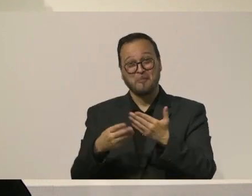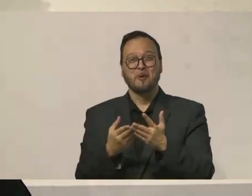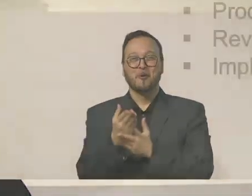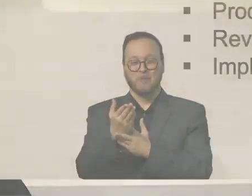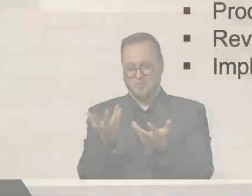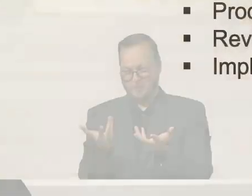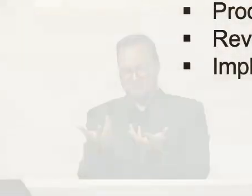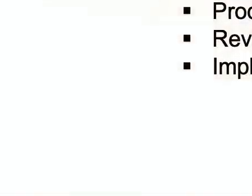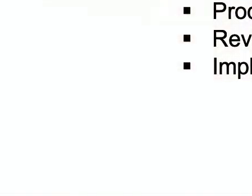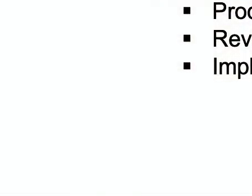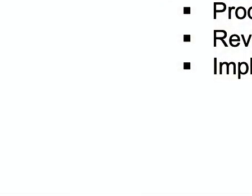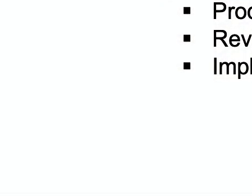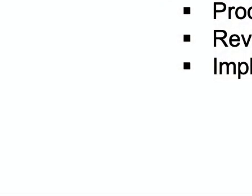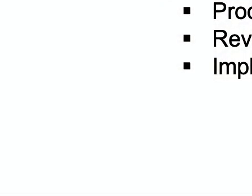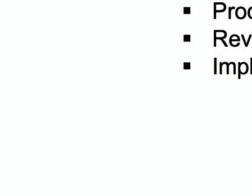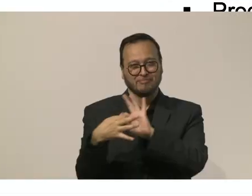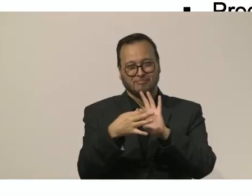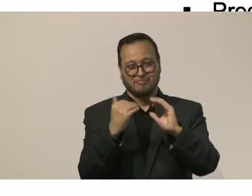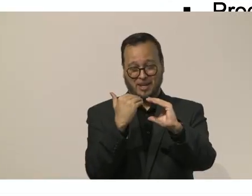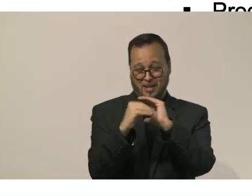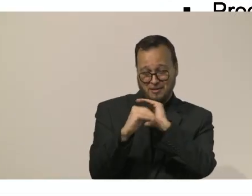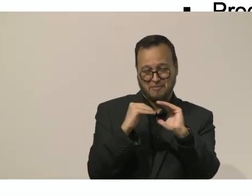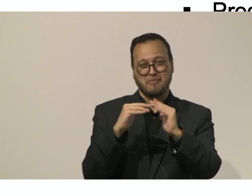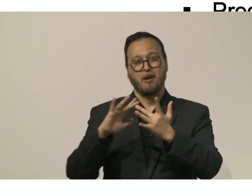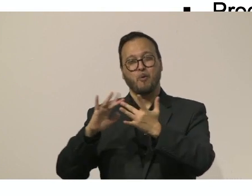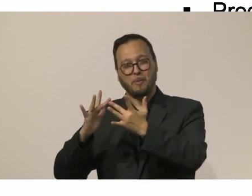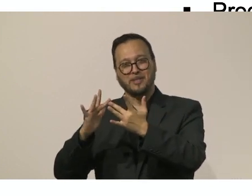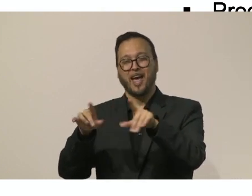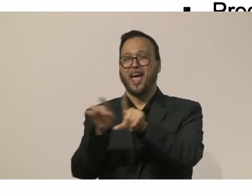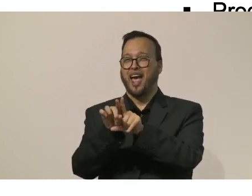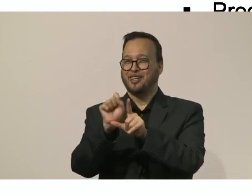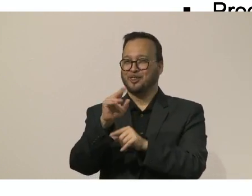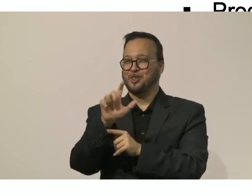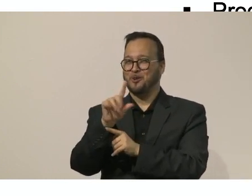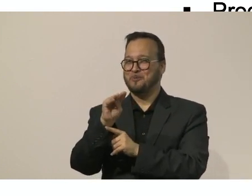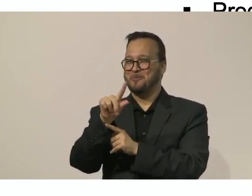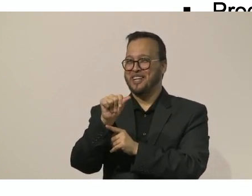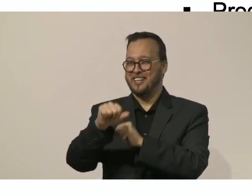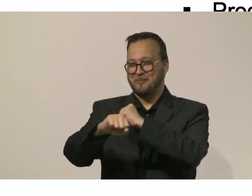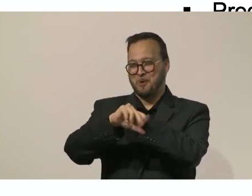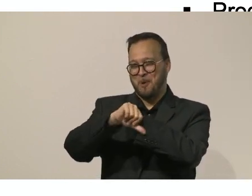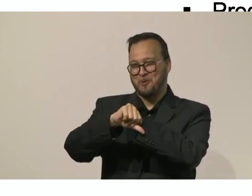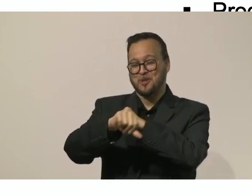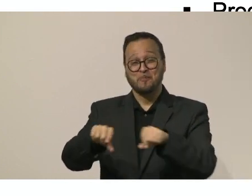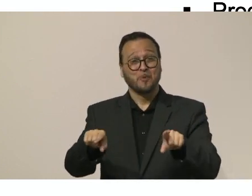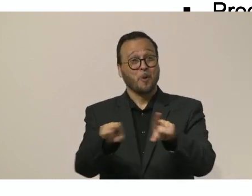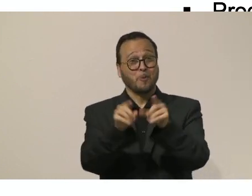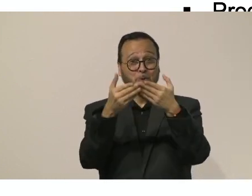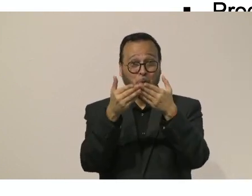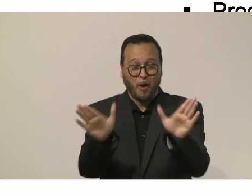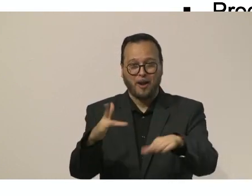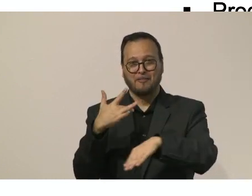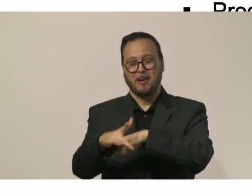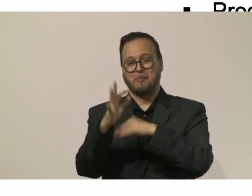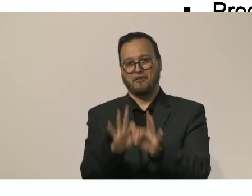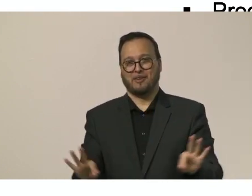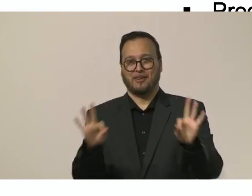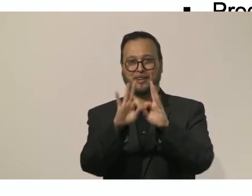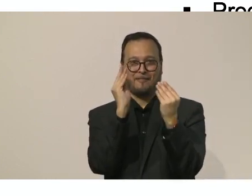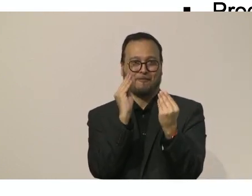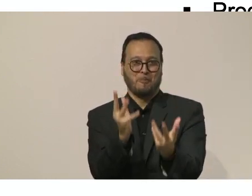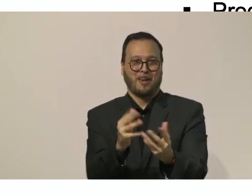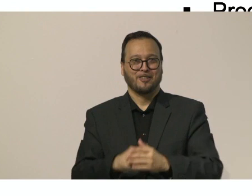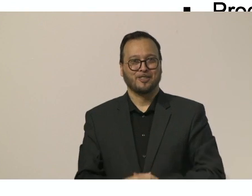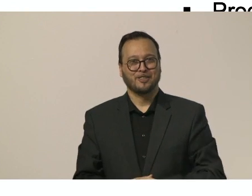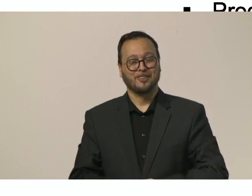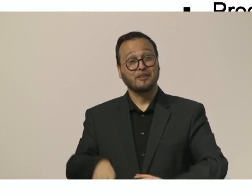of email, website, and social media promotion, and the widespread availability of key information. For